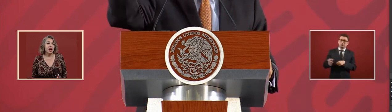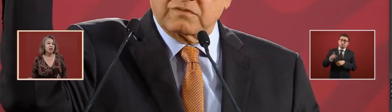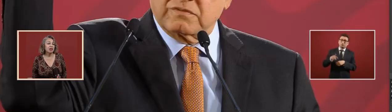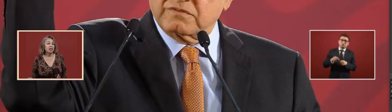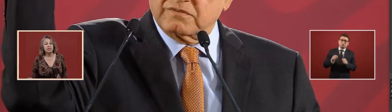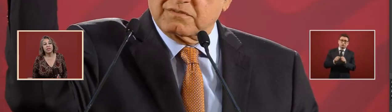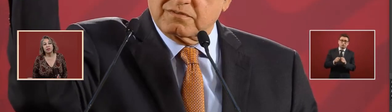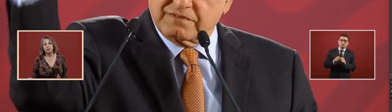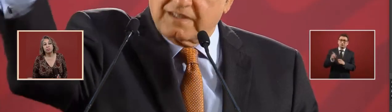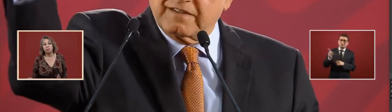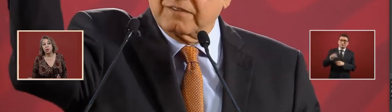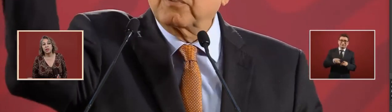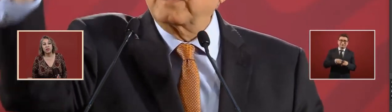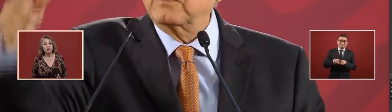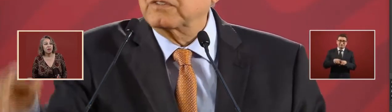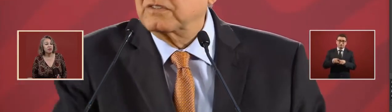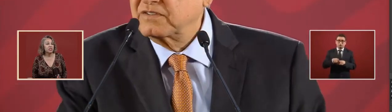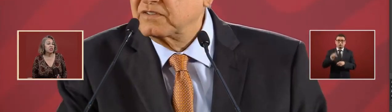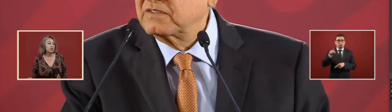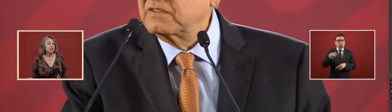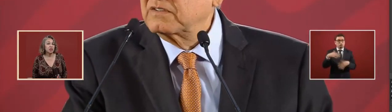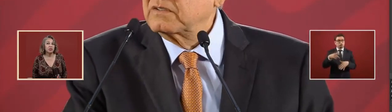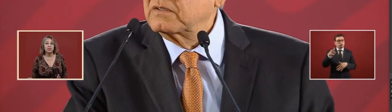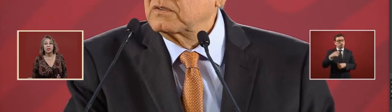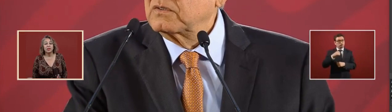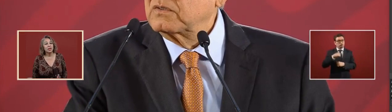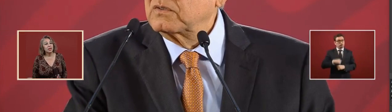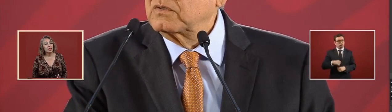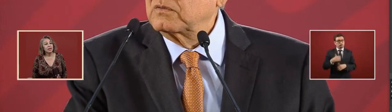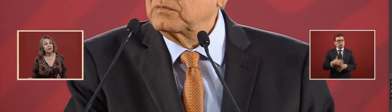of the uncle of the brother plan. Of so and so.